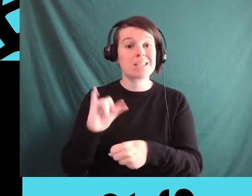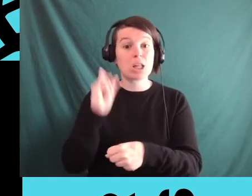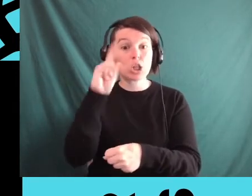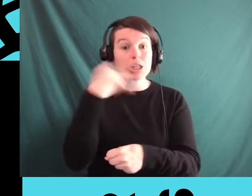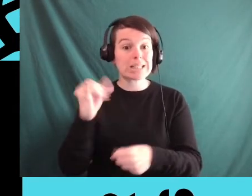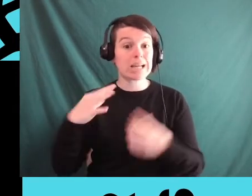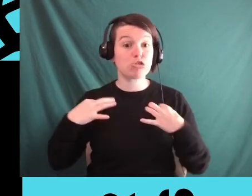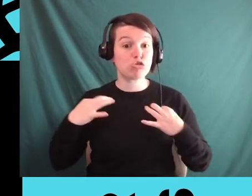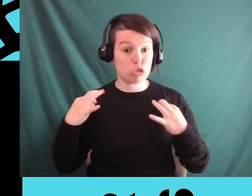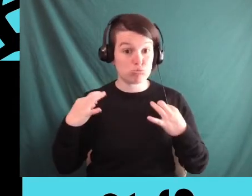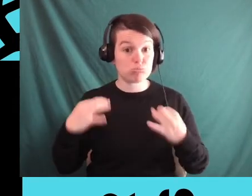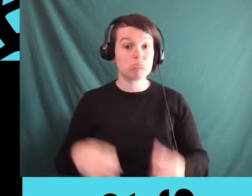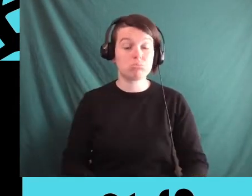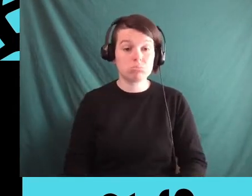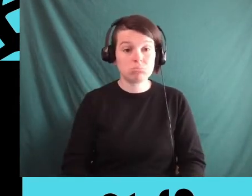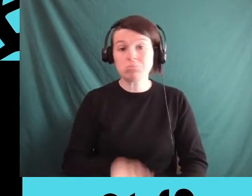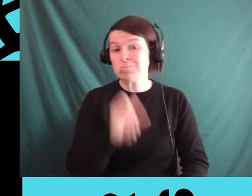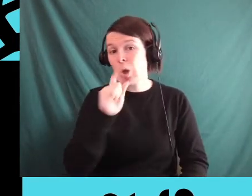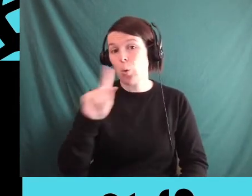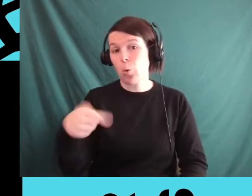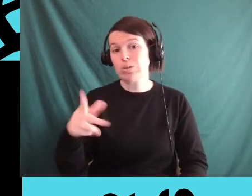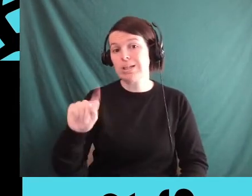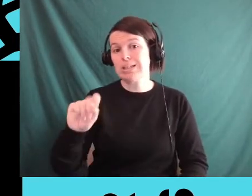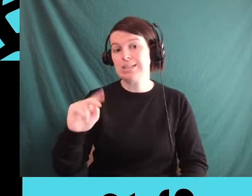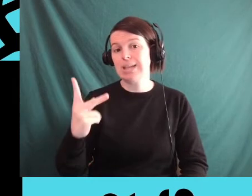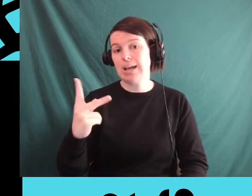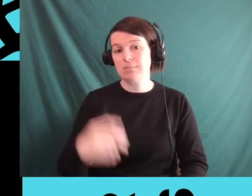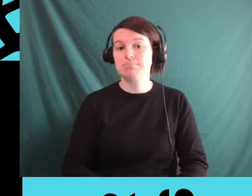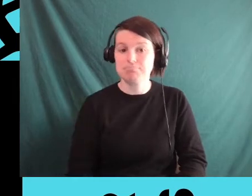t-shirt, so not just a tank top.